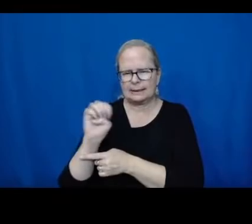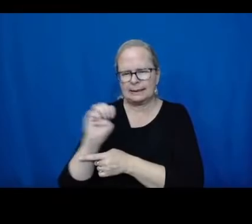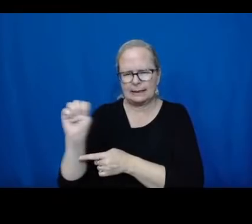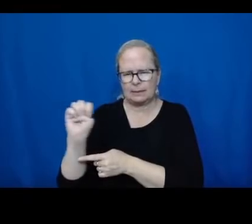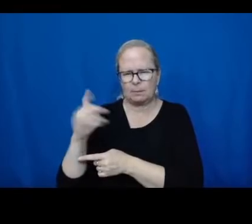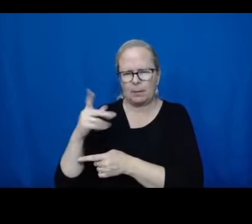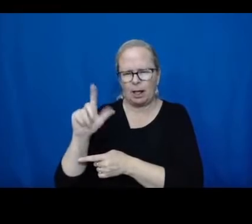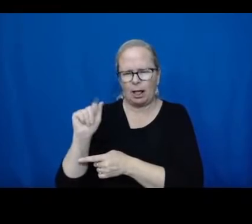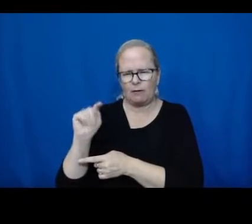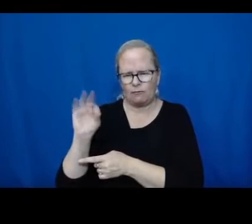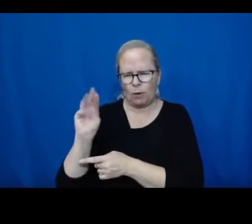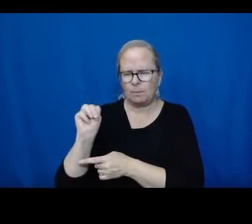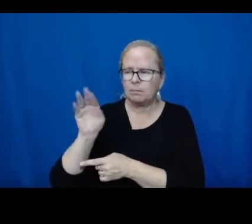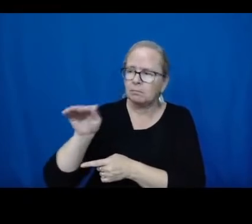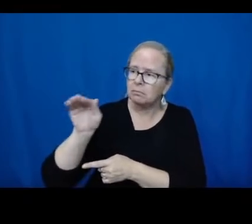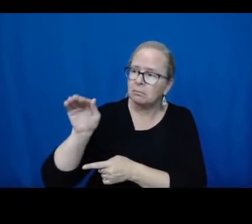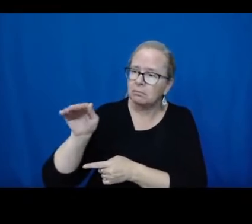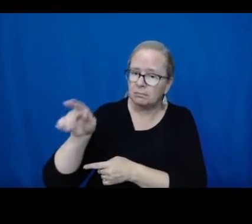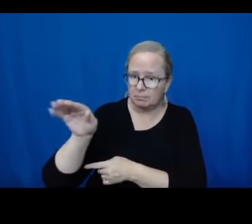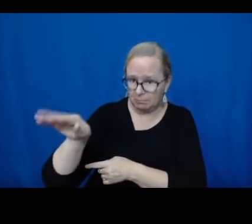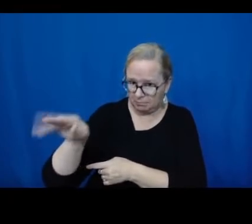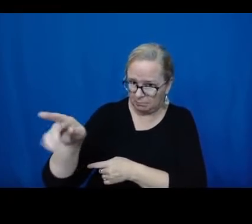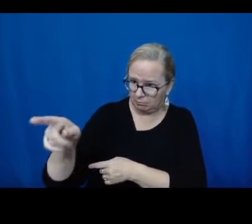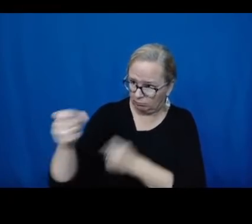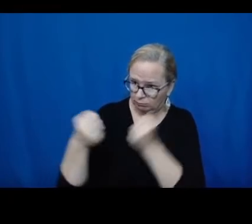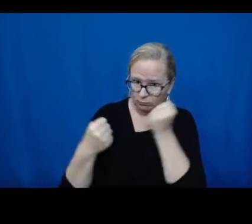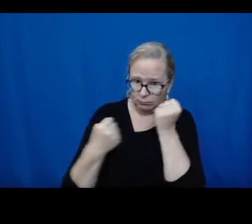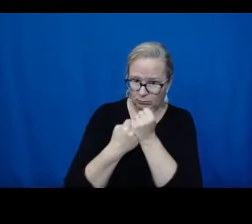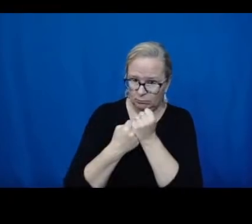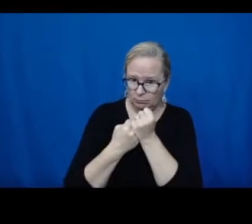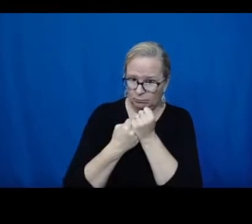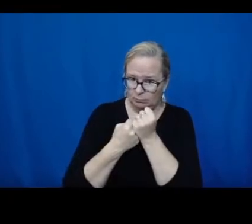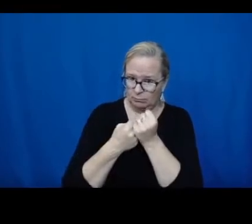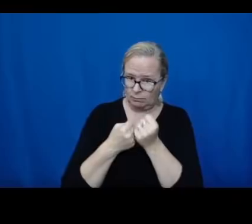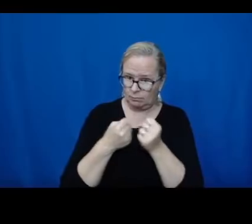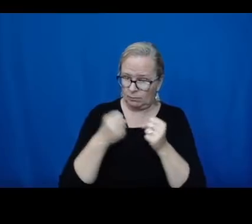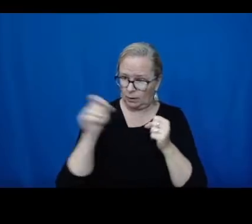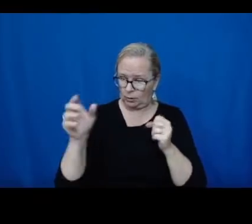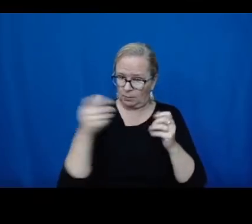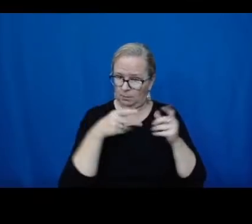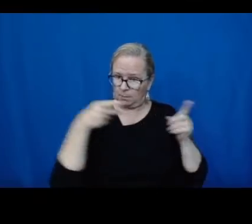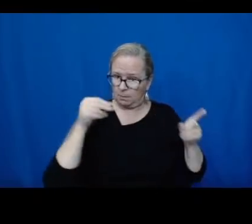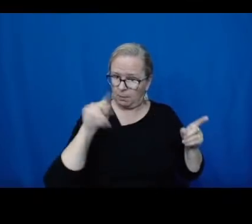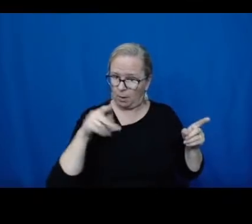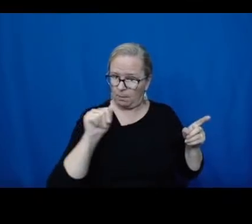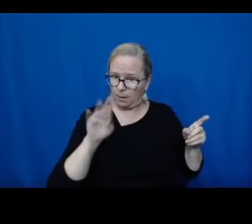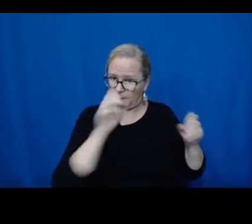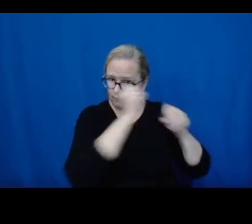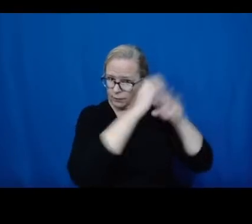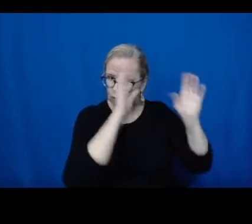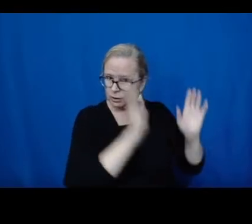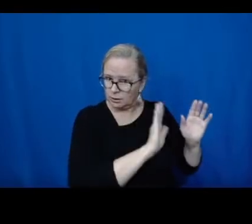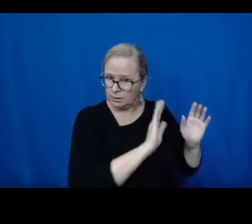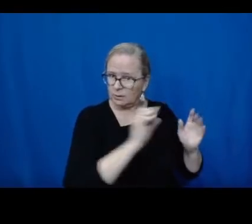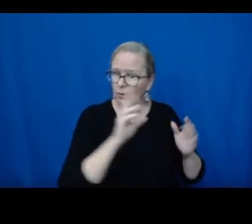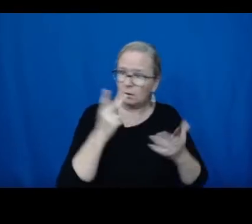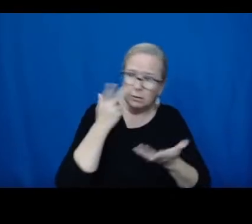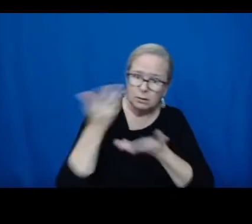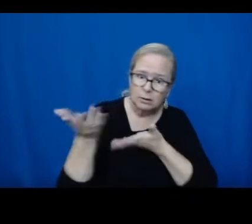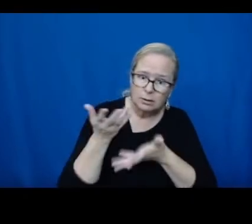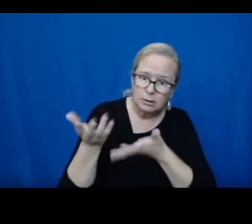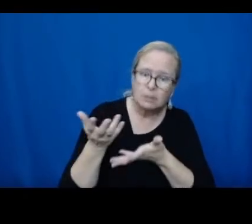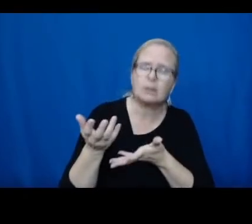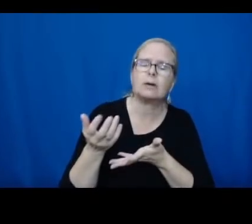school trustee candidates before Election Day that sign up with that platform to make those tiny